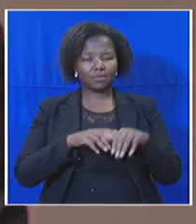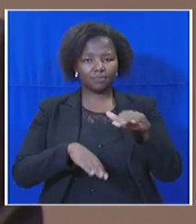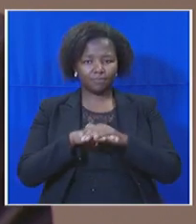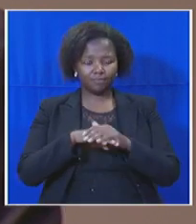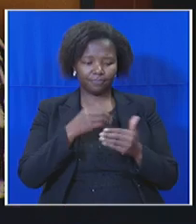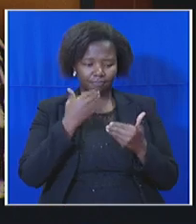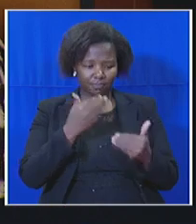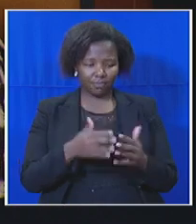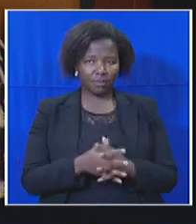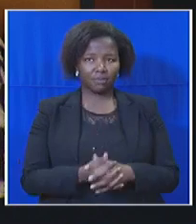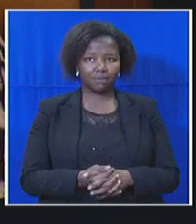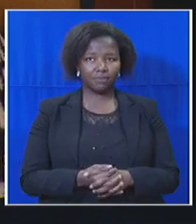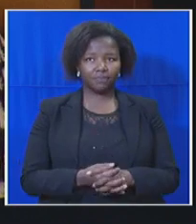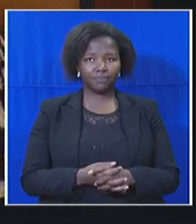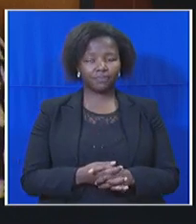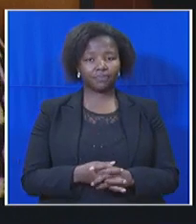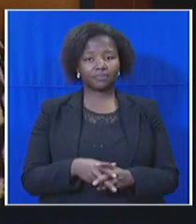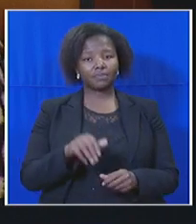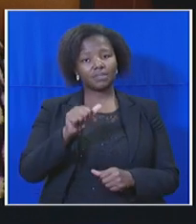much, up. Honorable House. AIC.